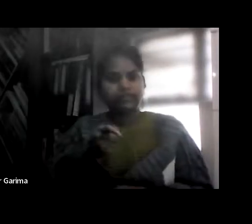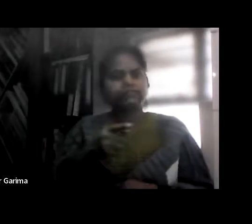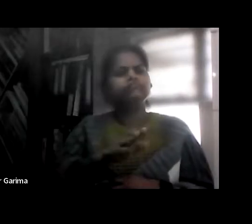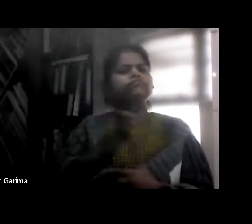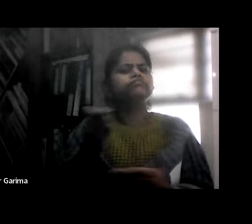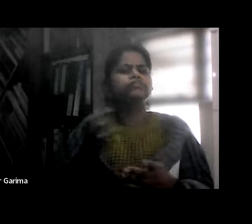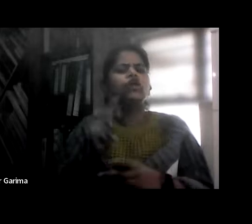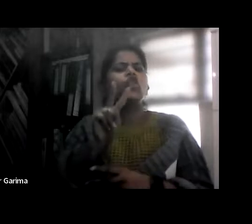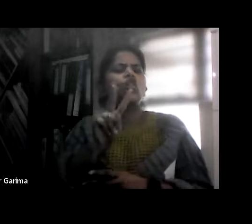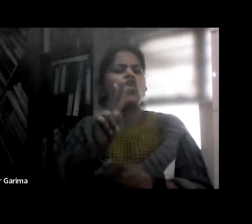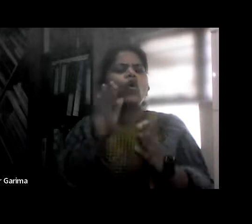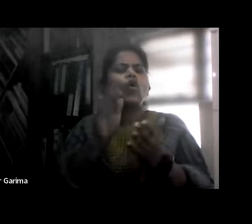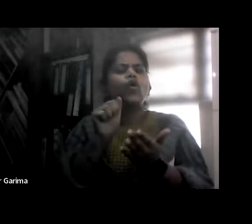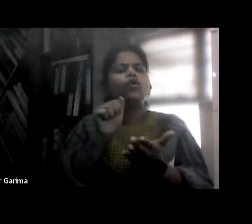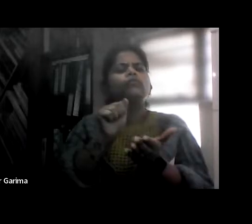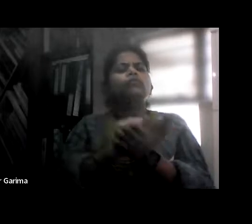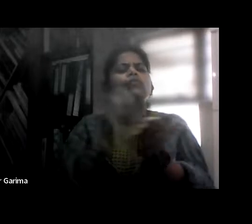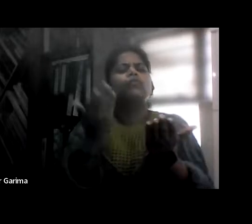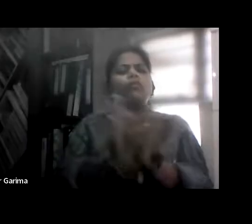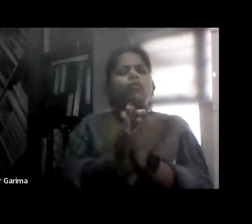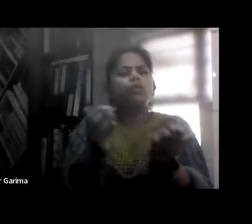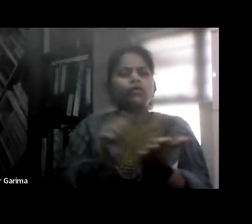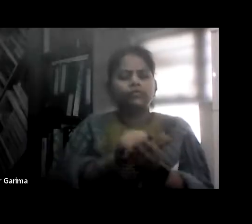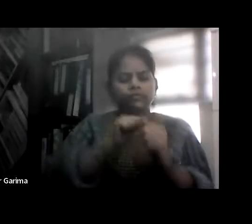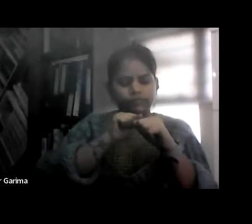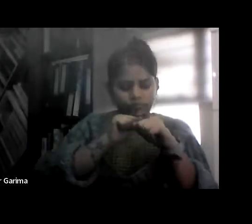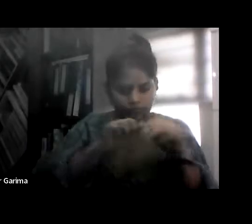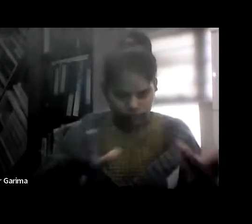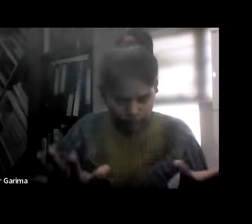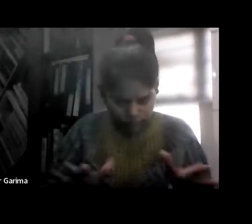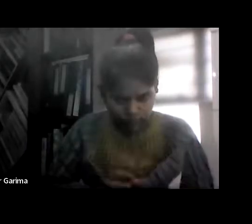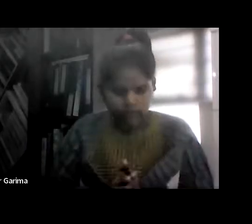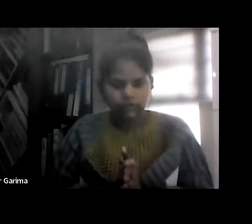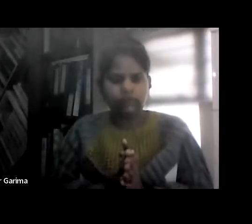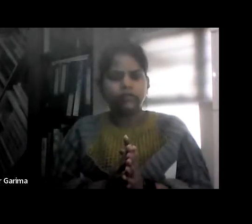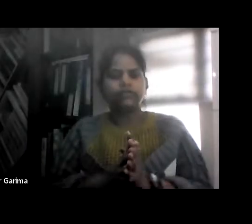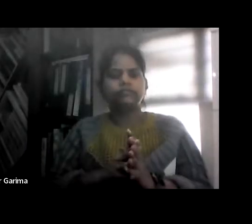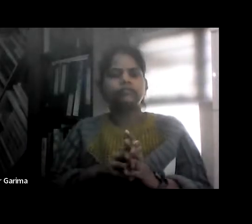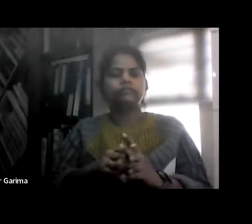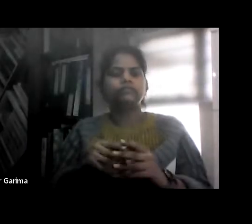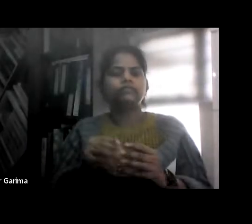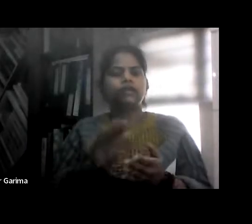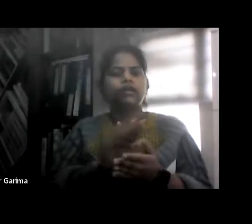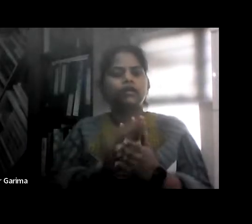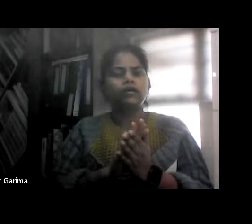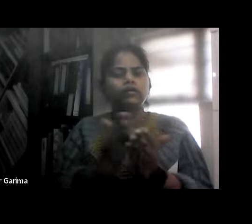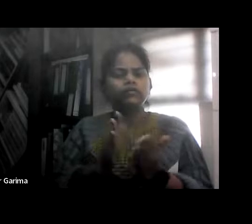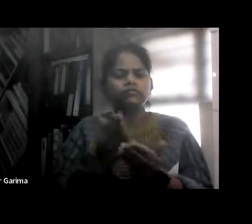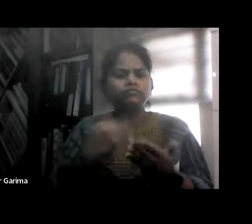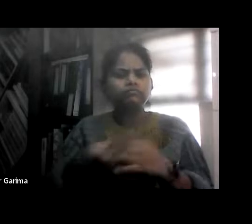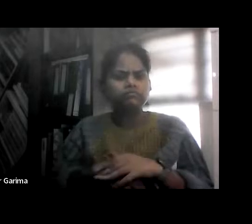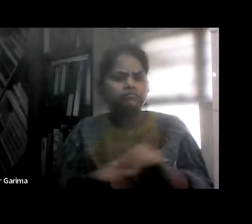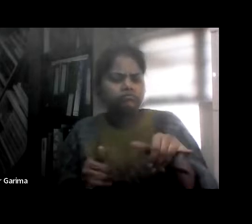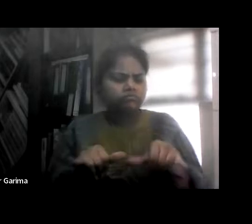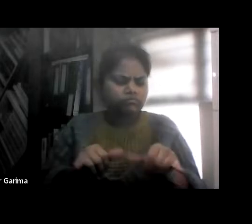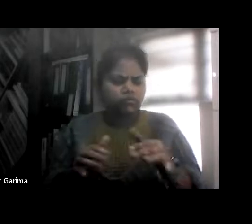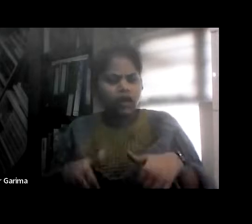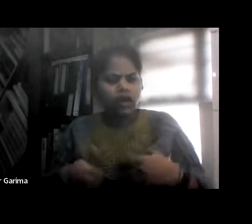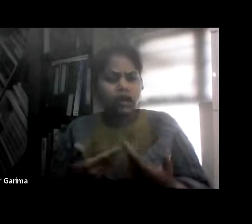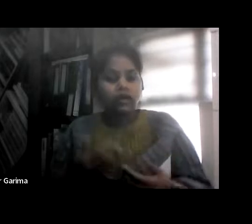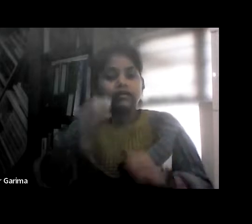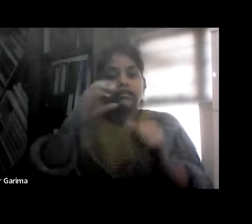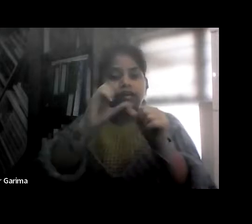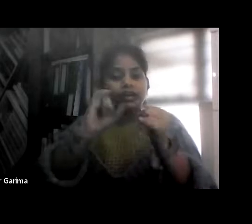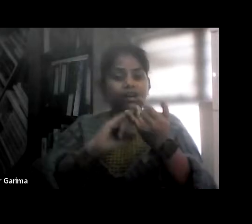2 books, Pratyaha Everyday Life Worlds, Dilemmas, Contestations and Negotiations, and Caste and Gender